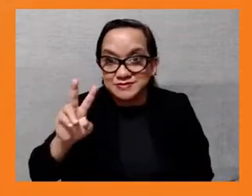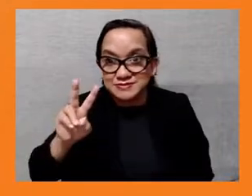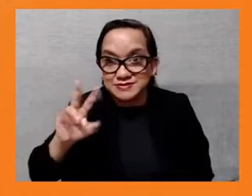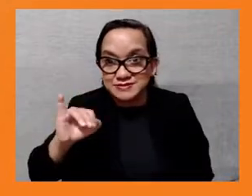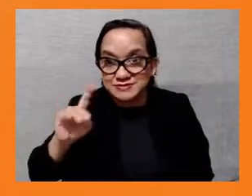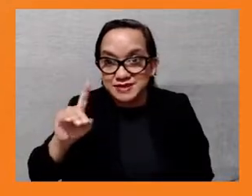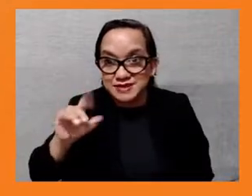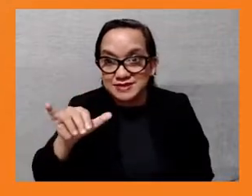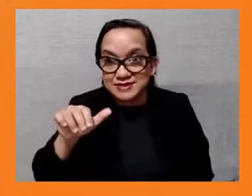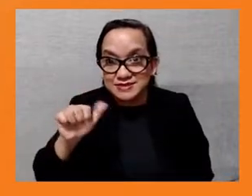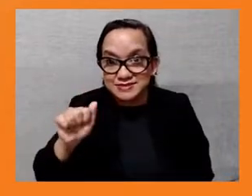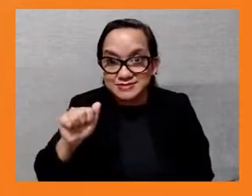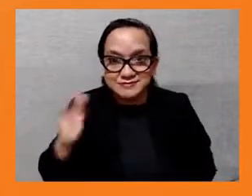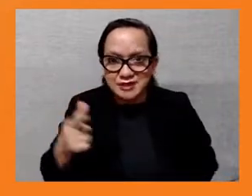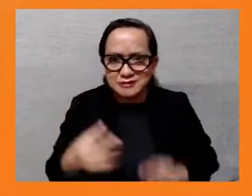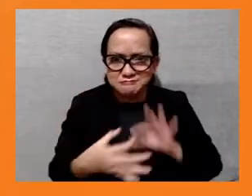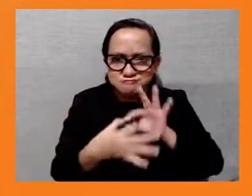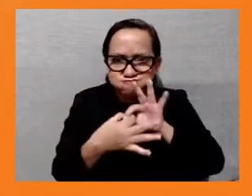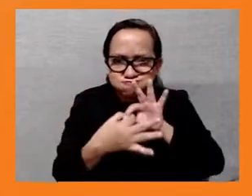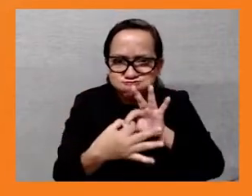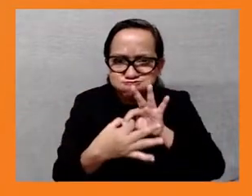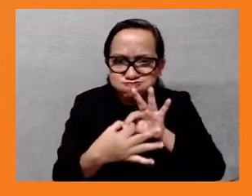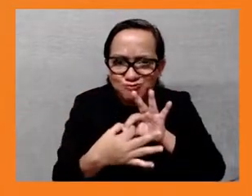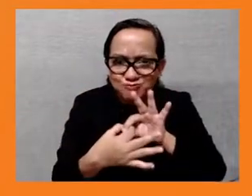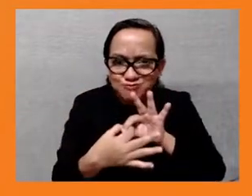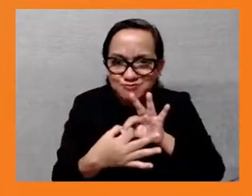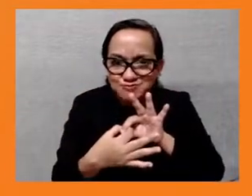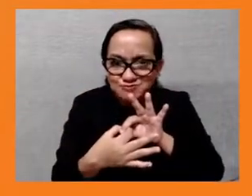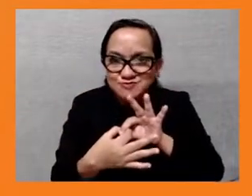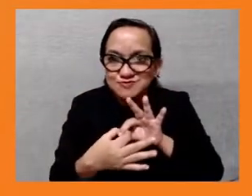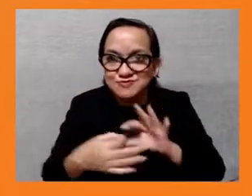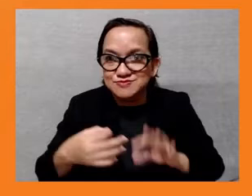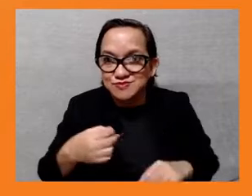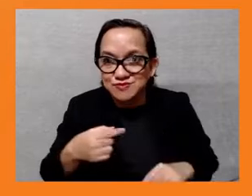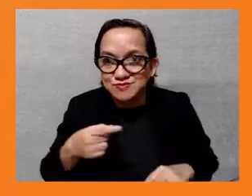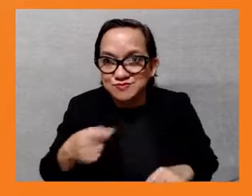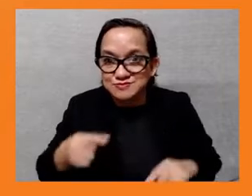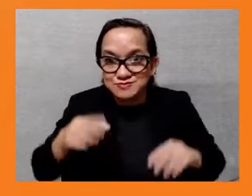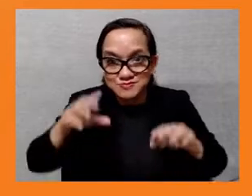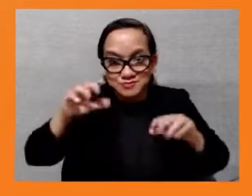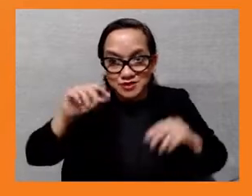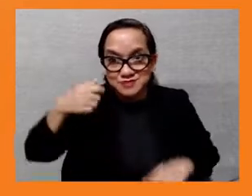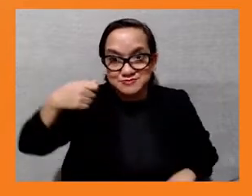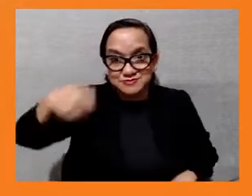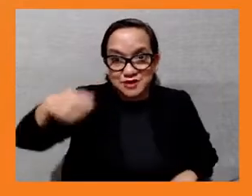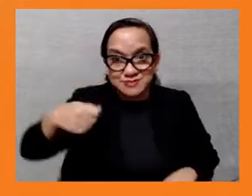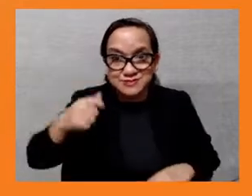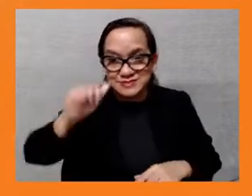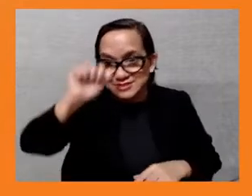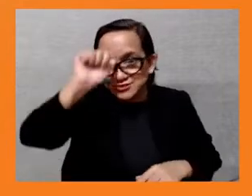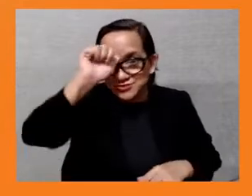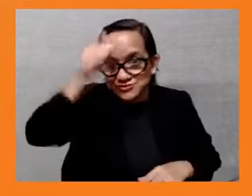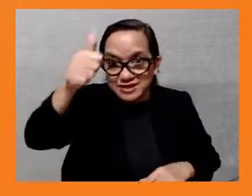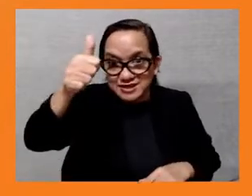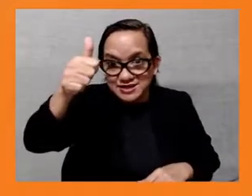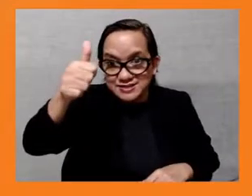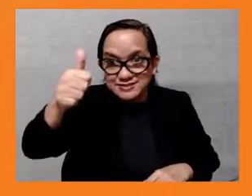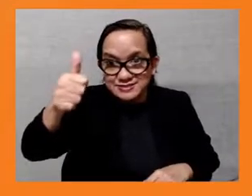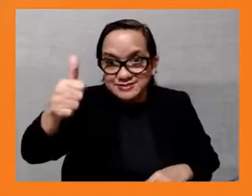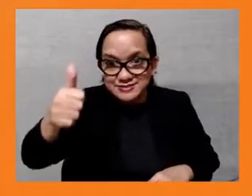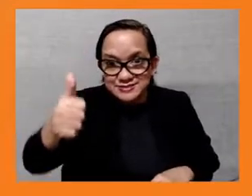report, 838 families are affected, and among them, 86 families will be relocated from the project